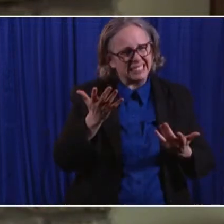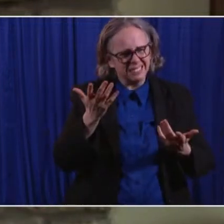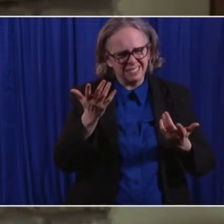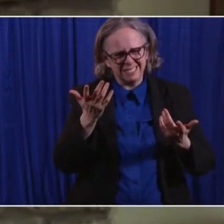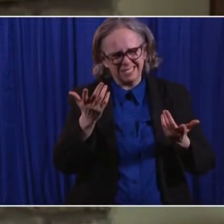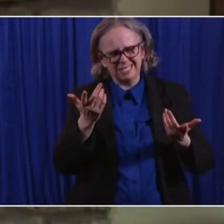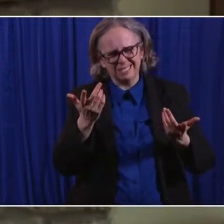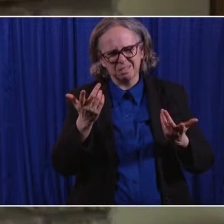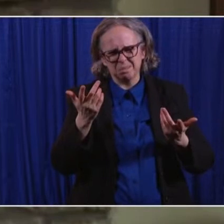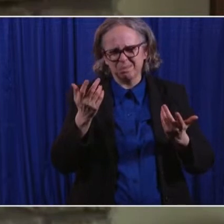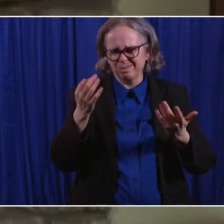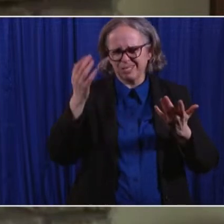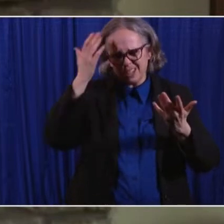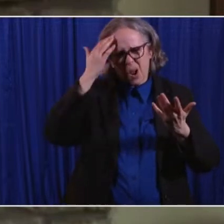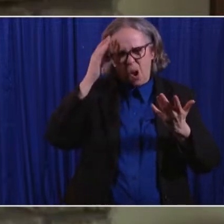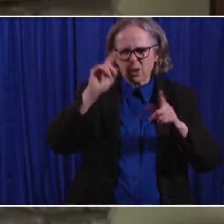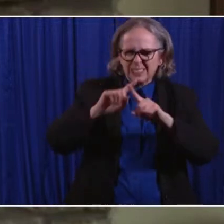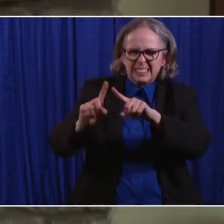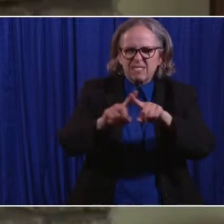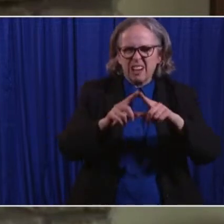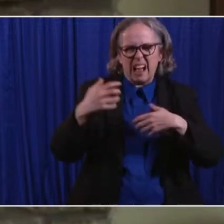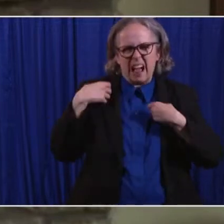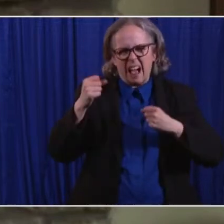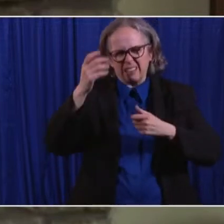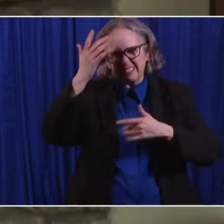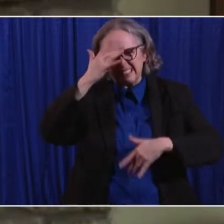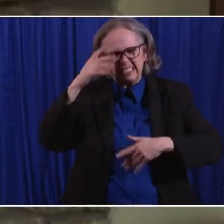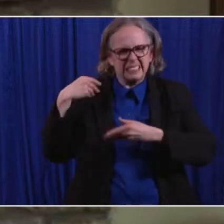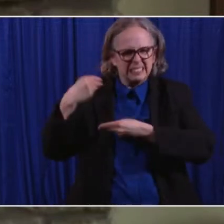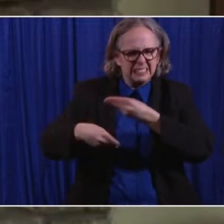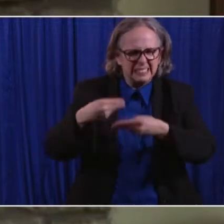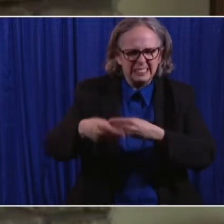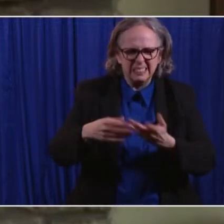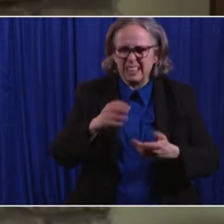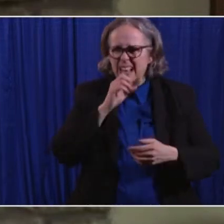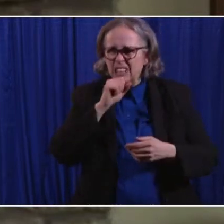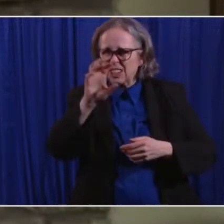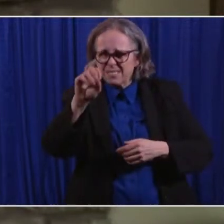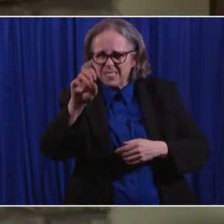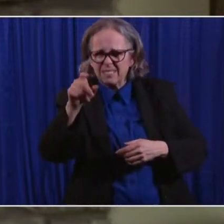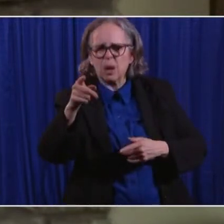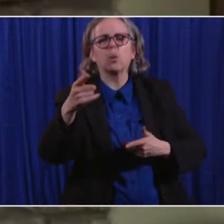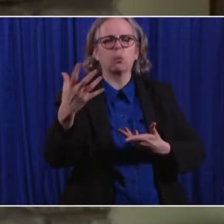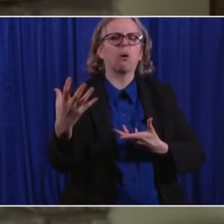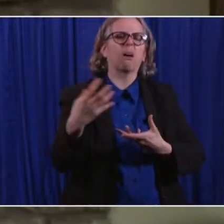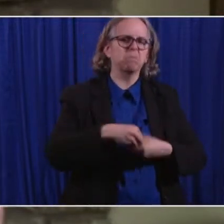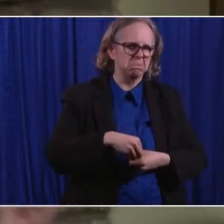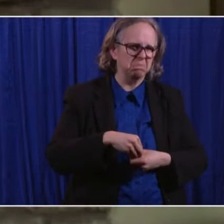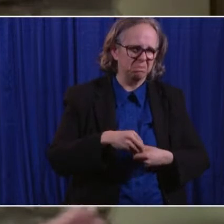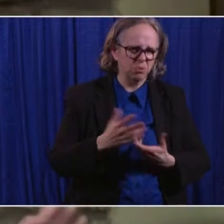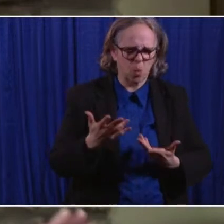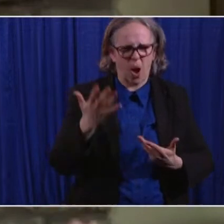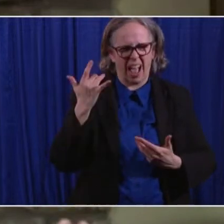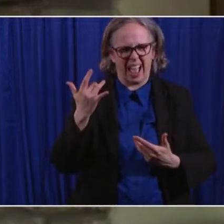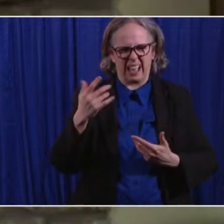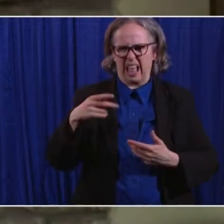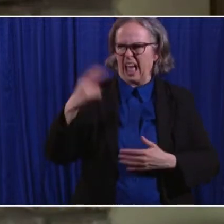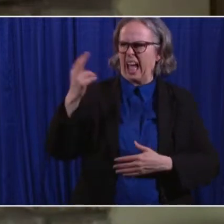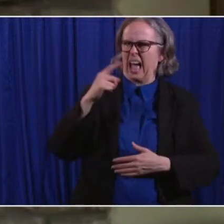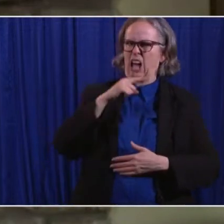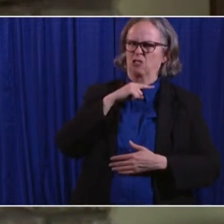say, and said, look, even though they're not 50 or they're not 60 yet, they have a high risk. So let's